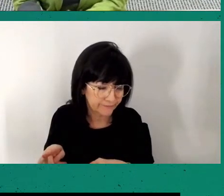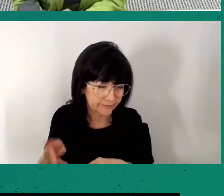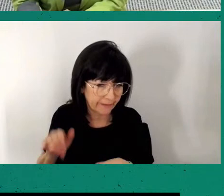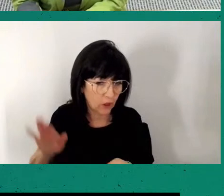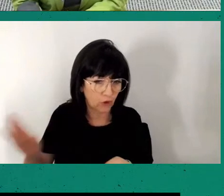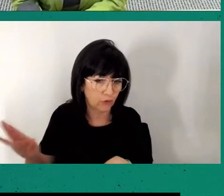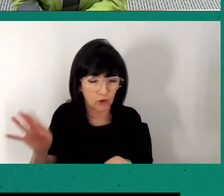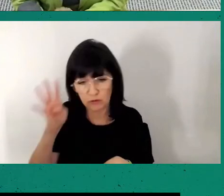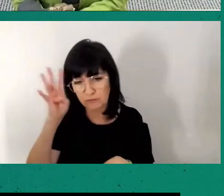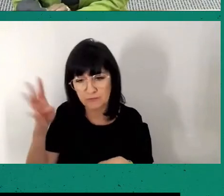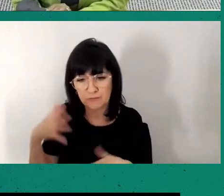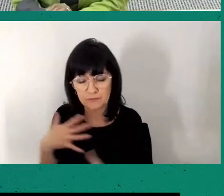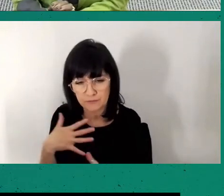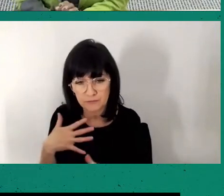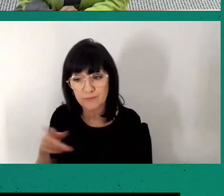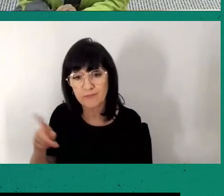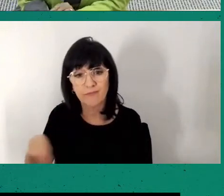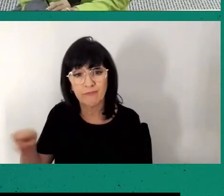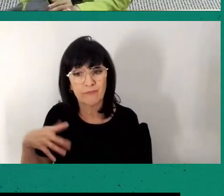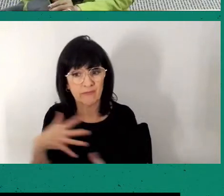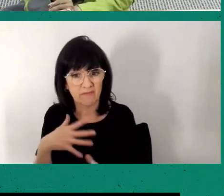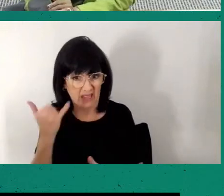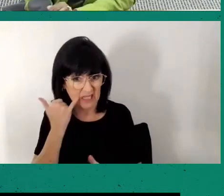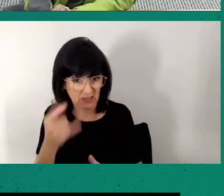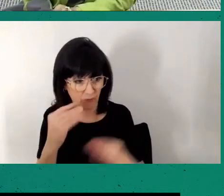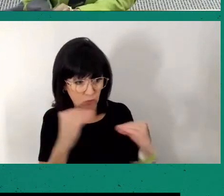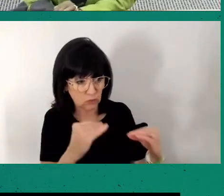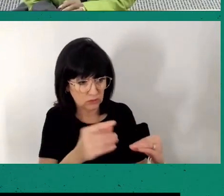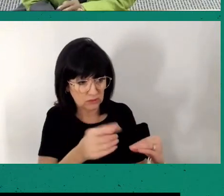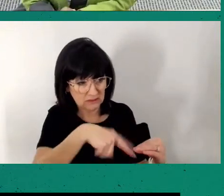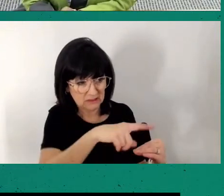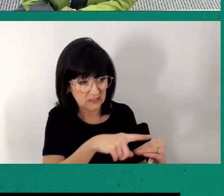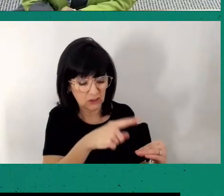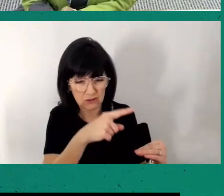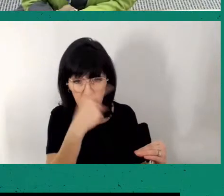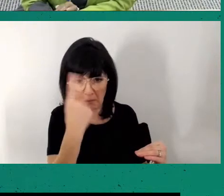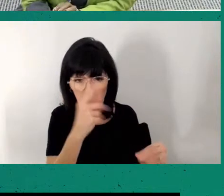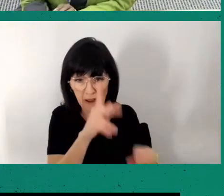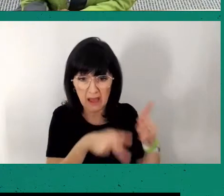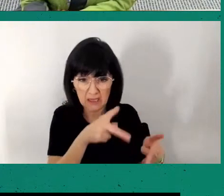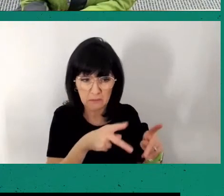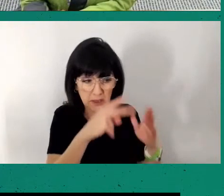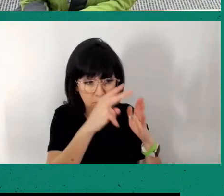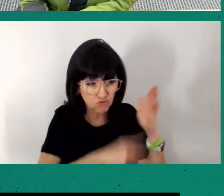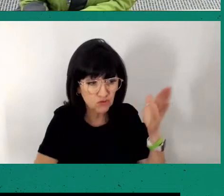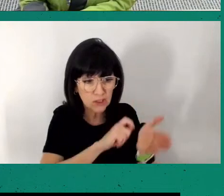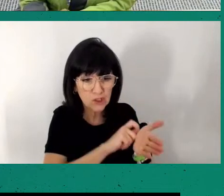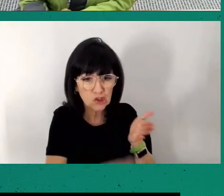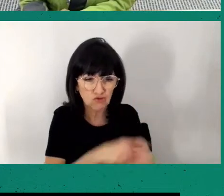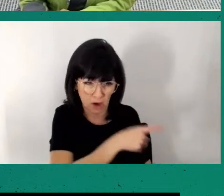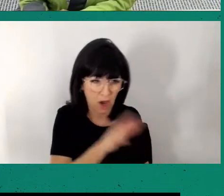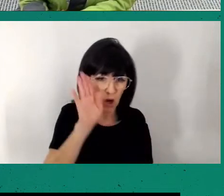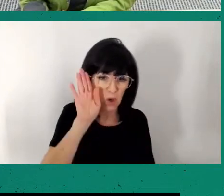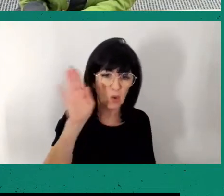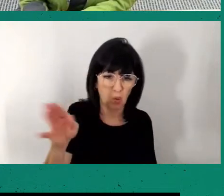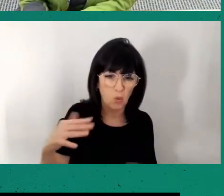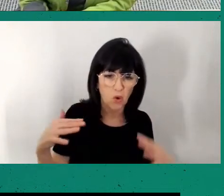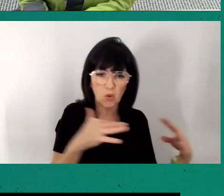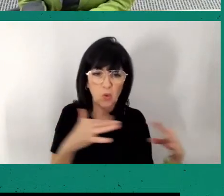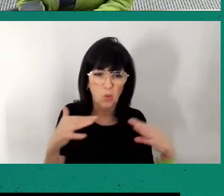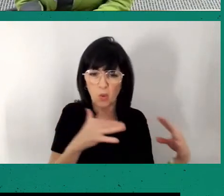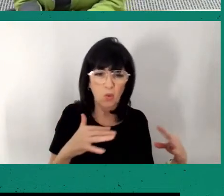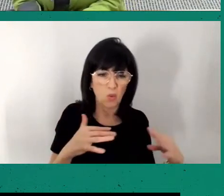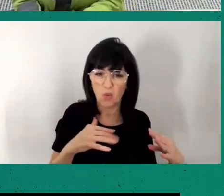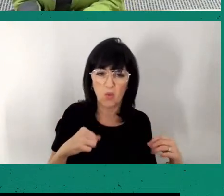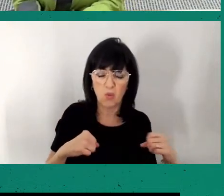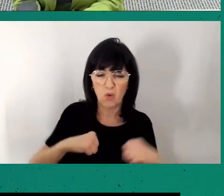if you taught Black people to read and write, it would cause them to revolt. A time when some